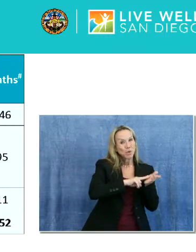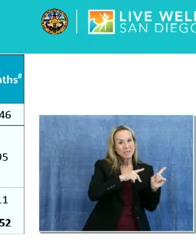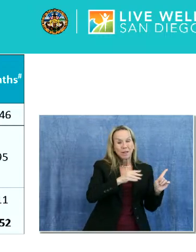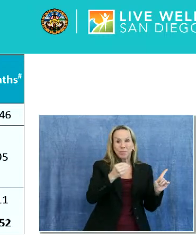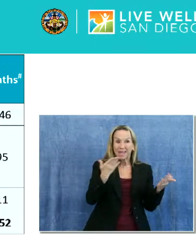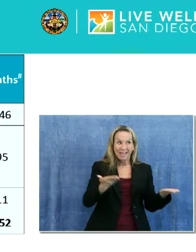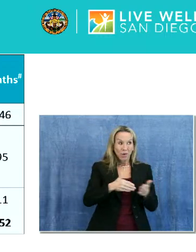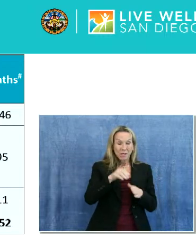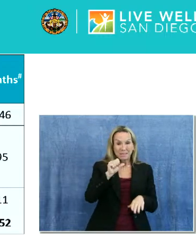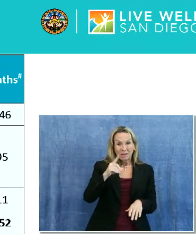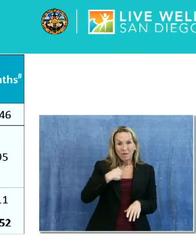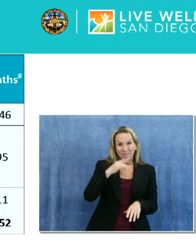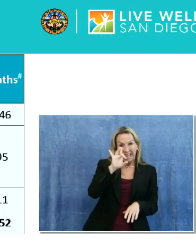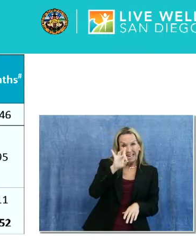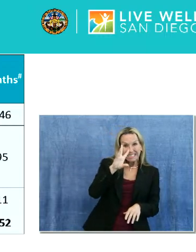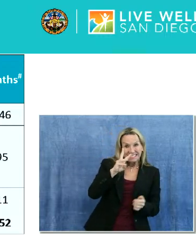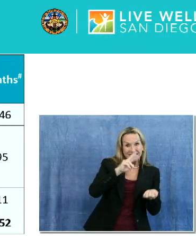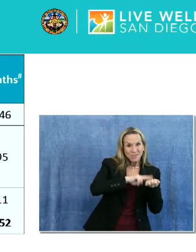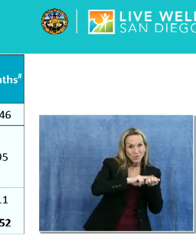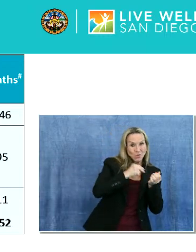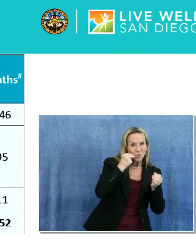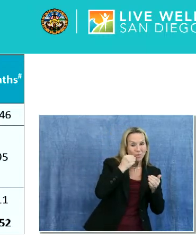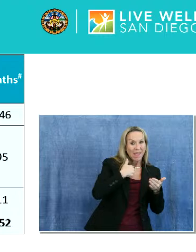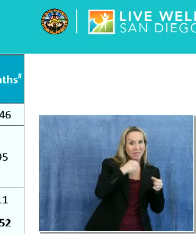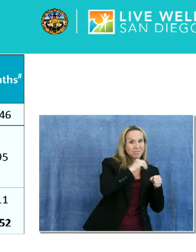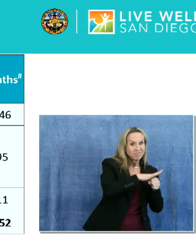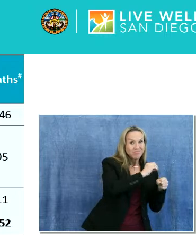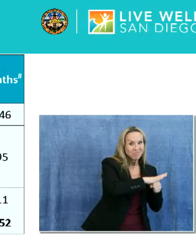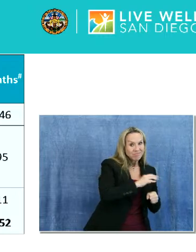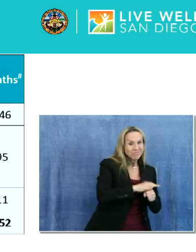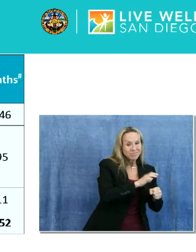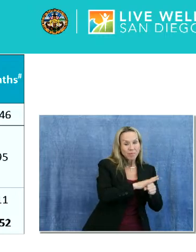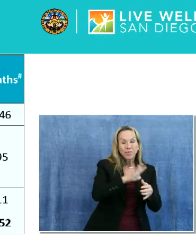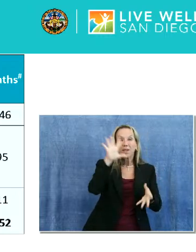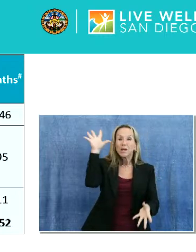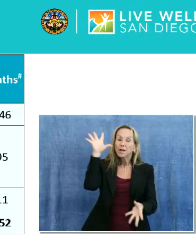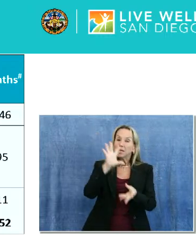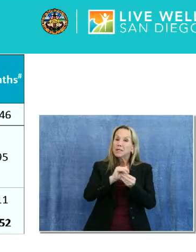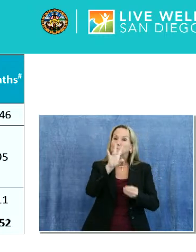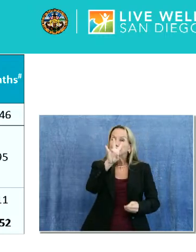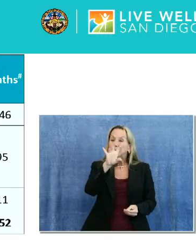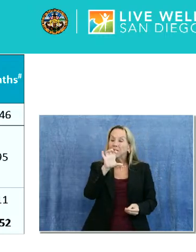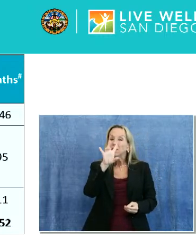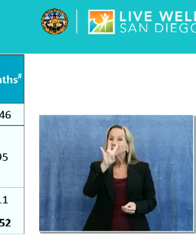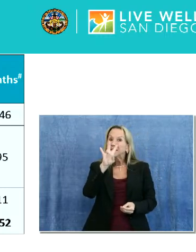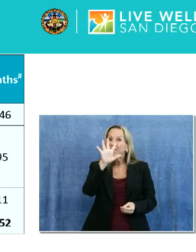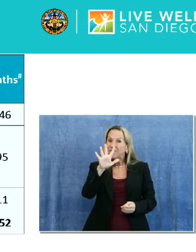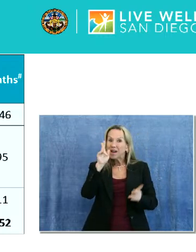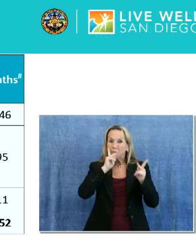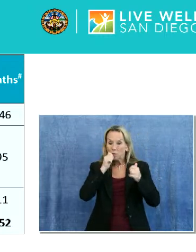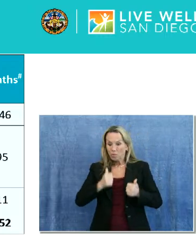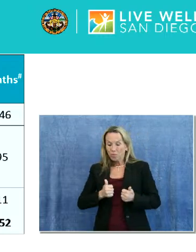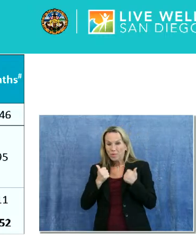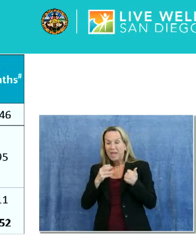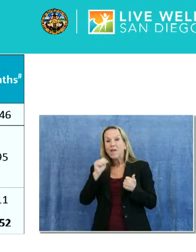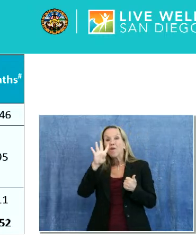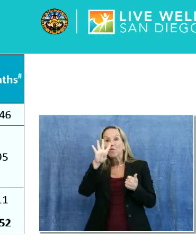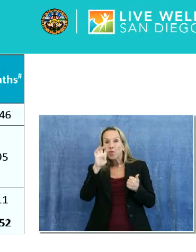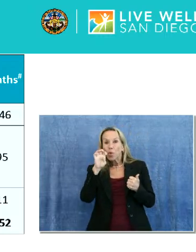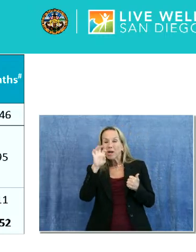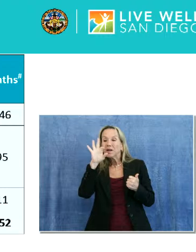in San Diego County. In total, there have been 775 residents and